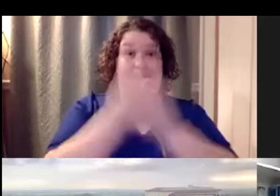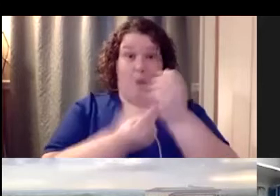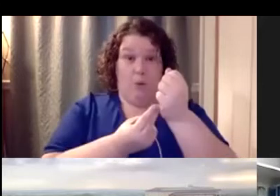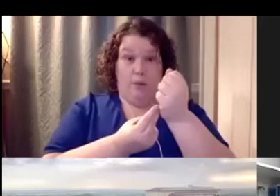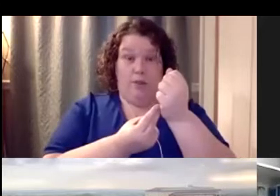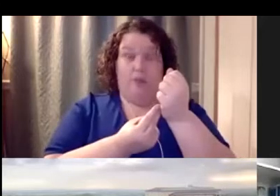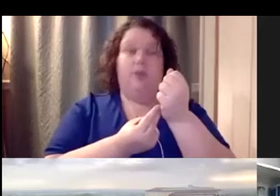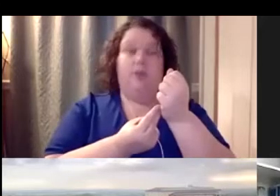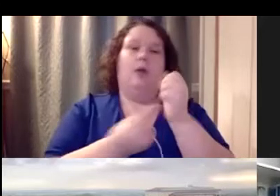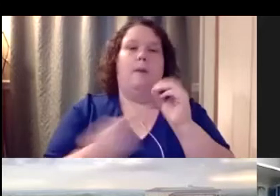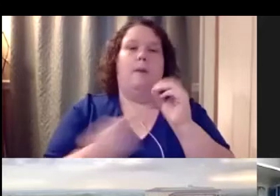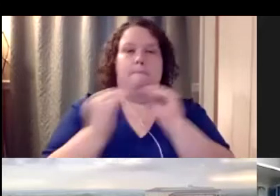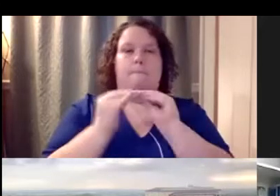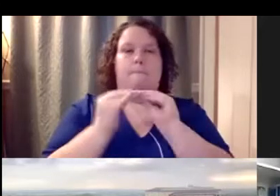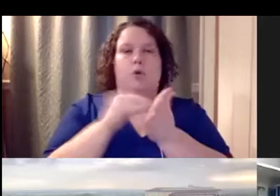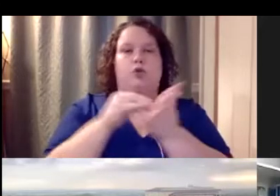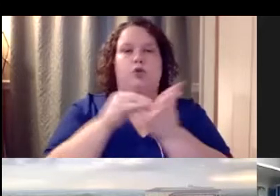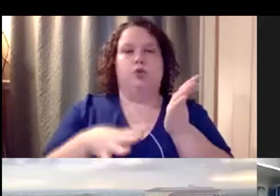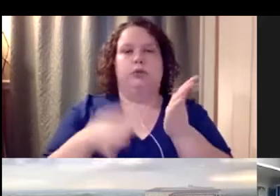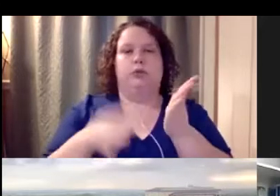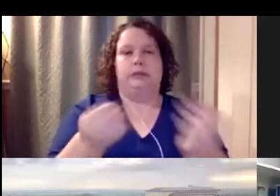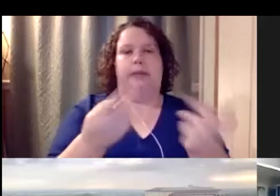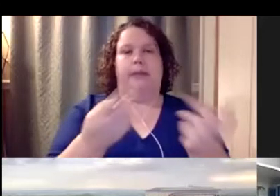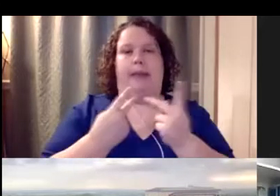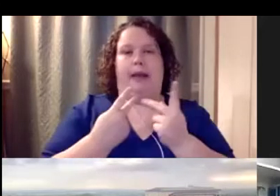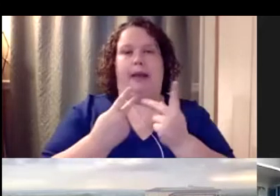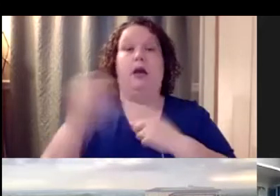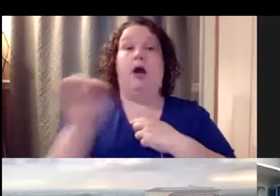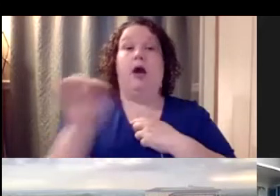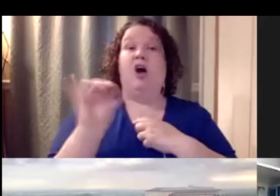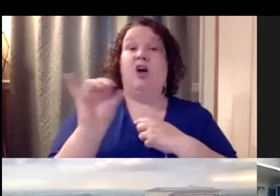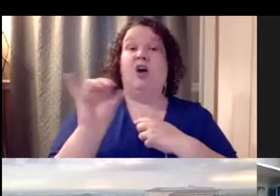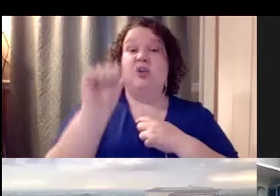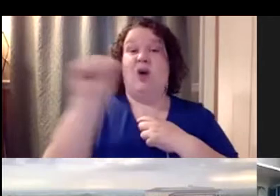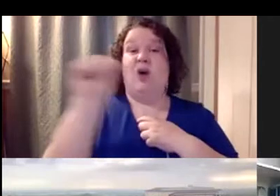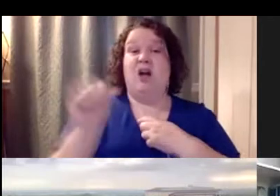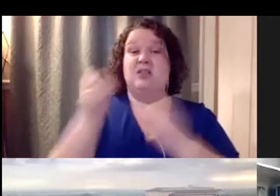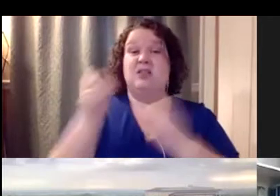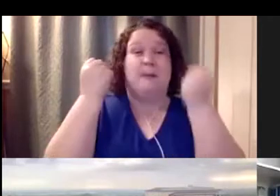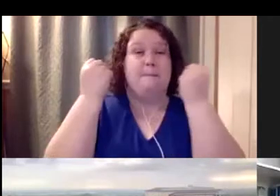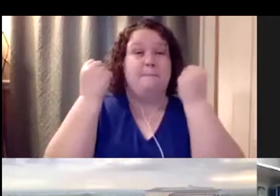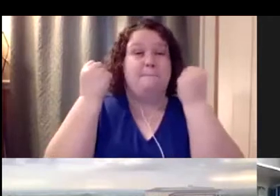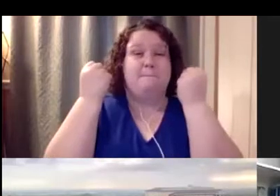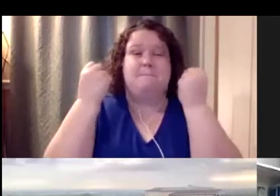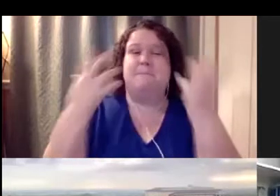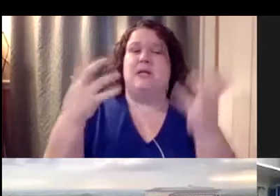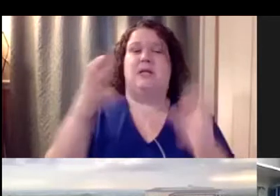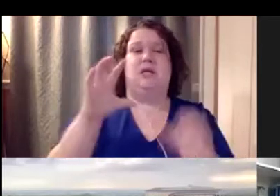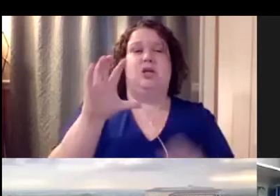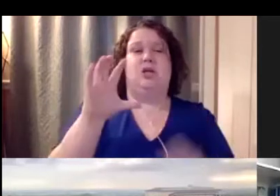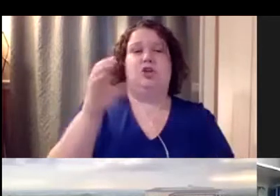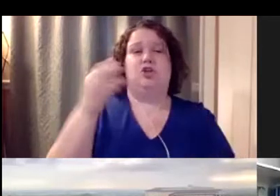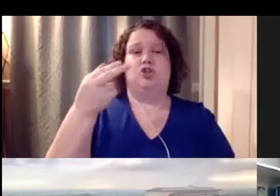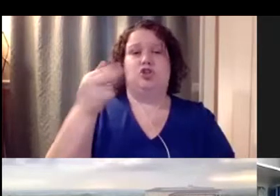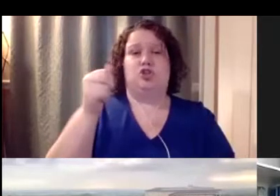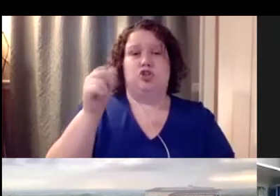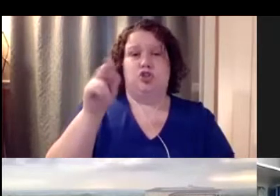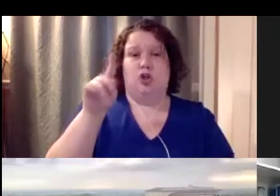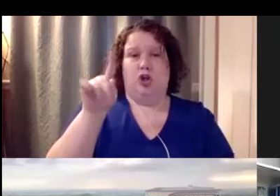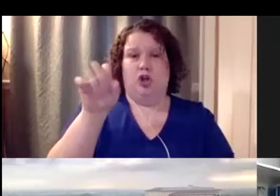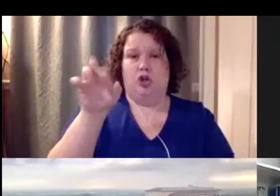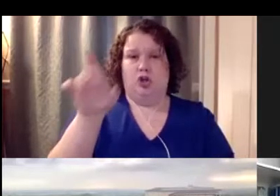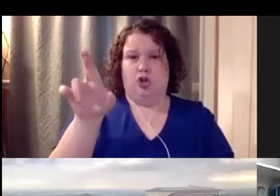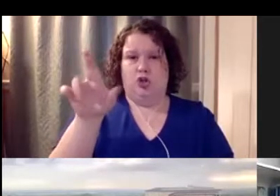other factor is they had a large number of charter schools that opened in Austin this year. So those two factors led to that